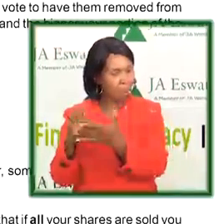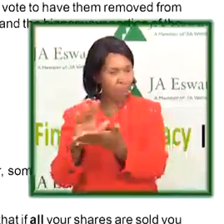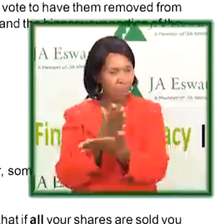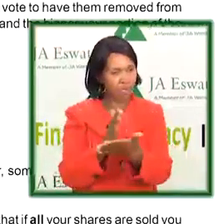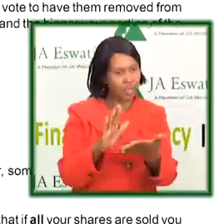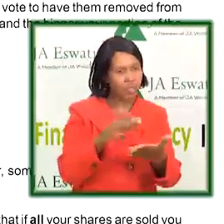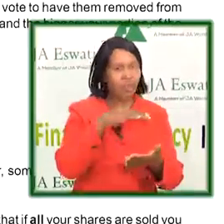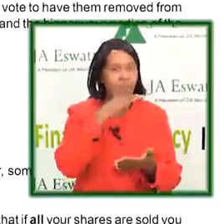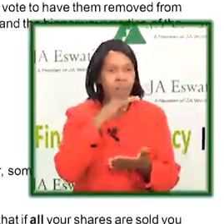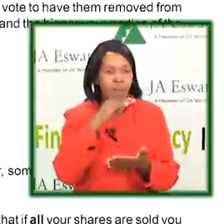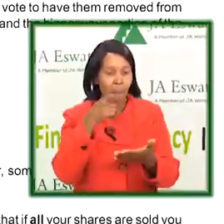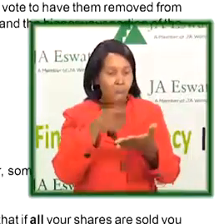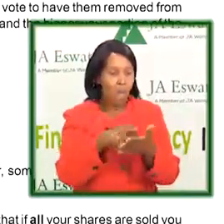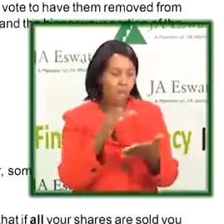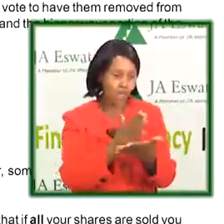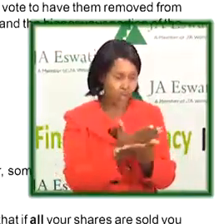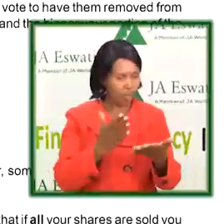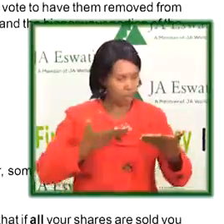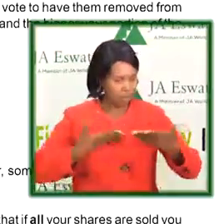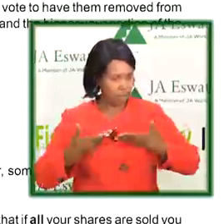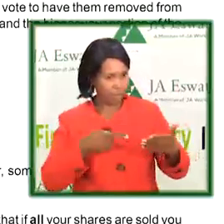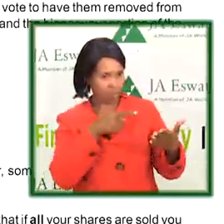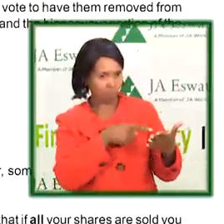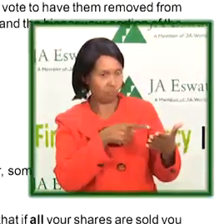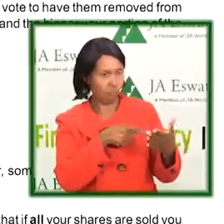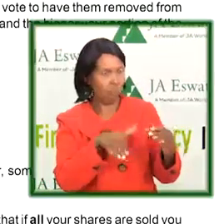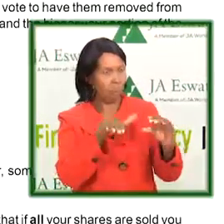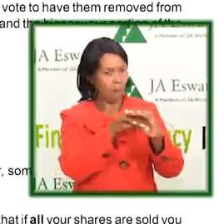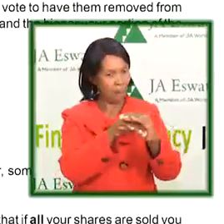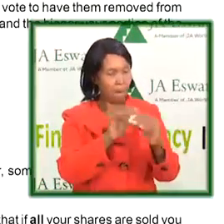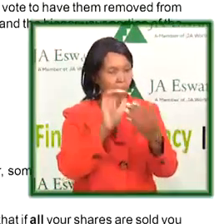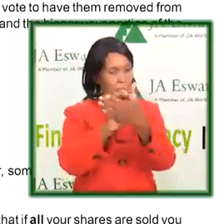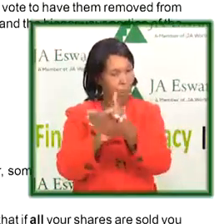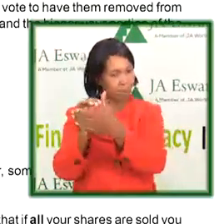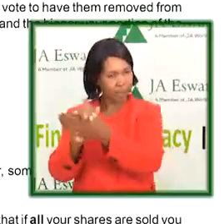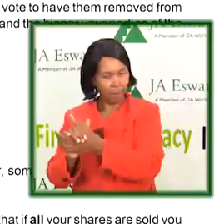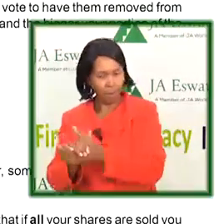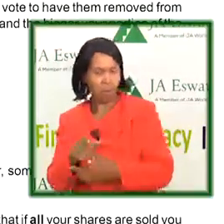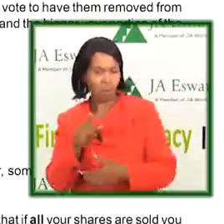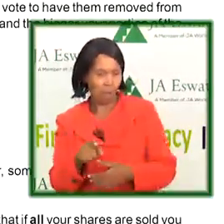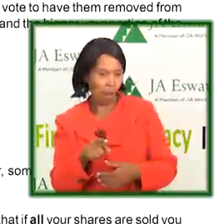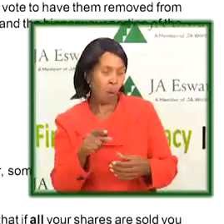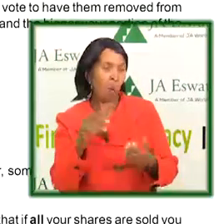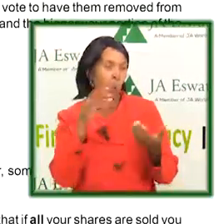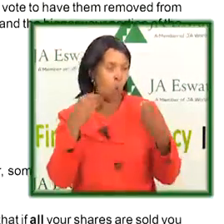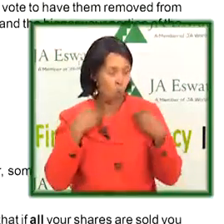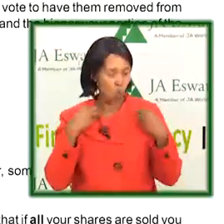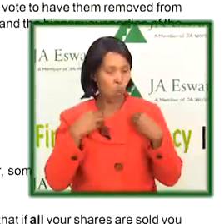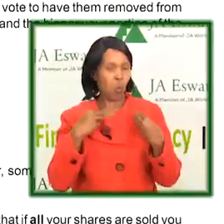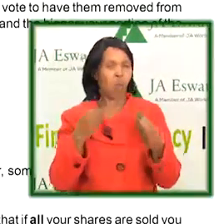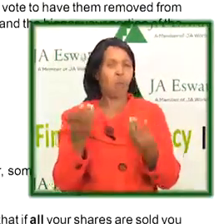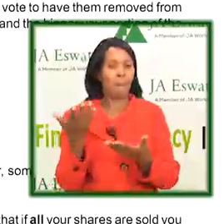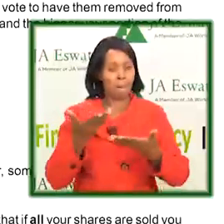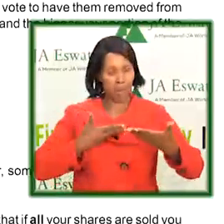a share in the company. The shareholders are the legal owners of the company. If the company makes money, which is